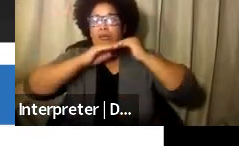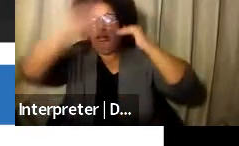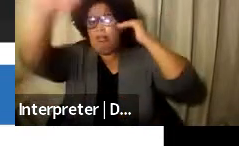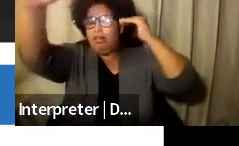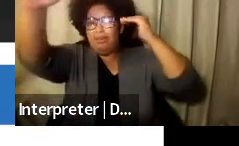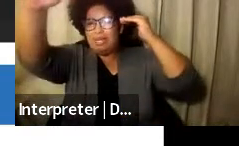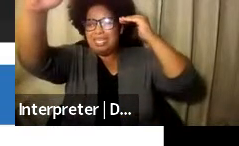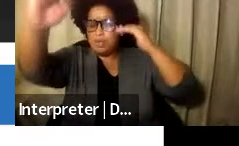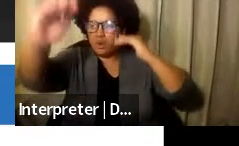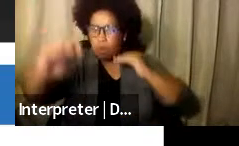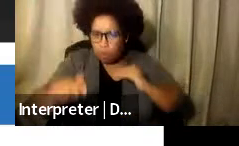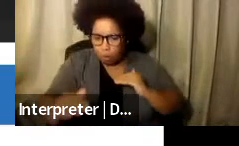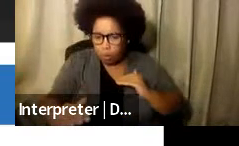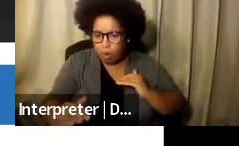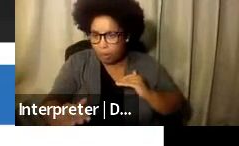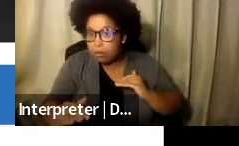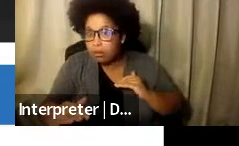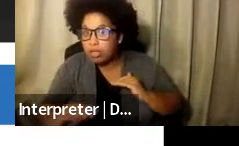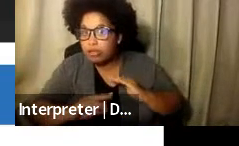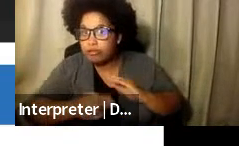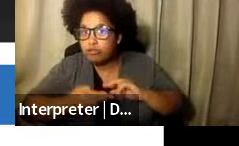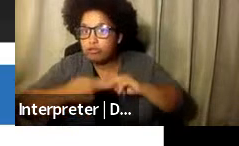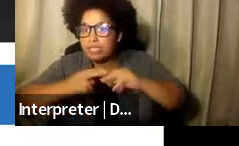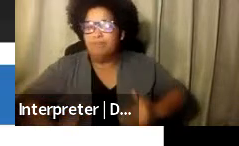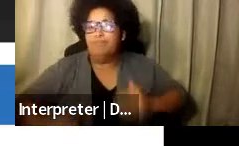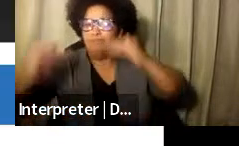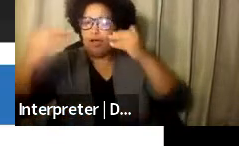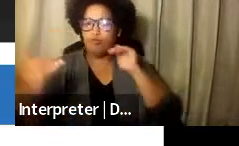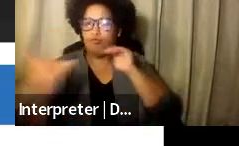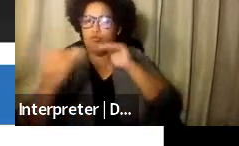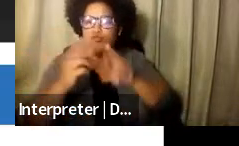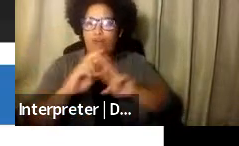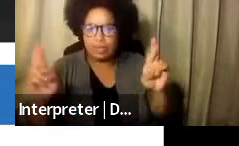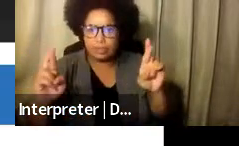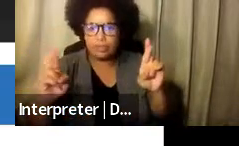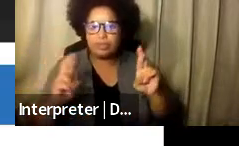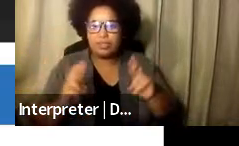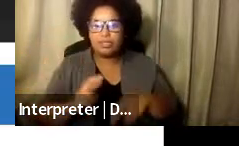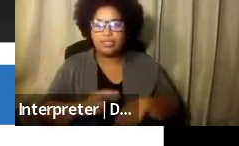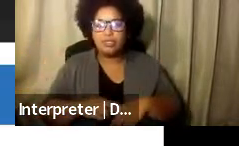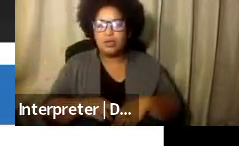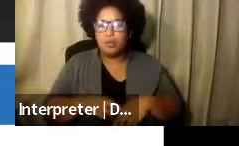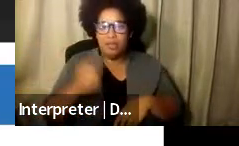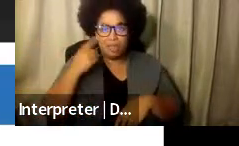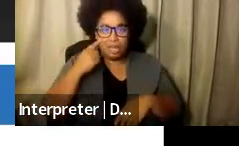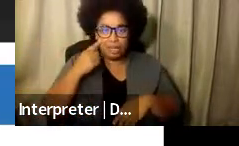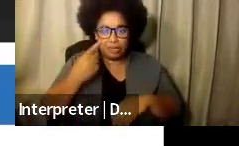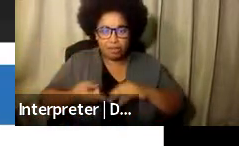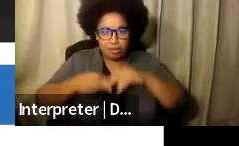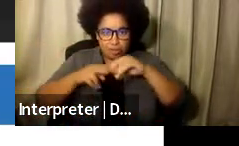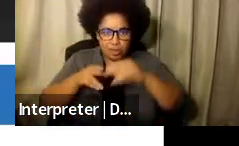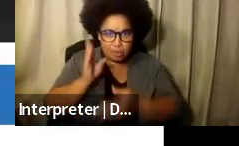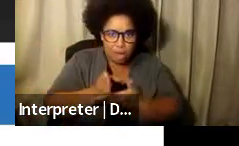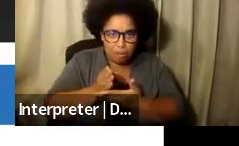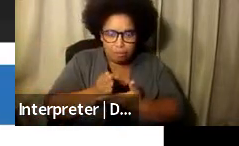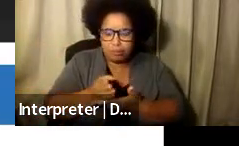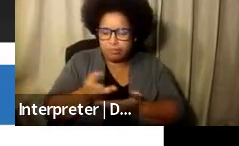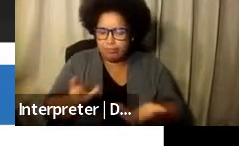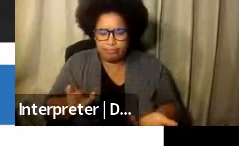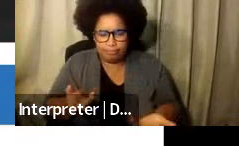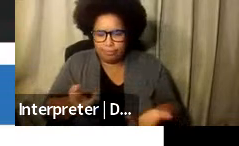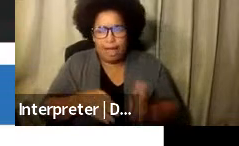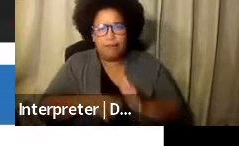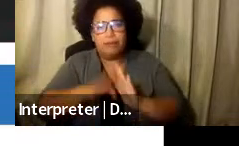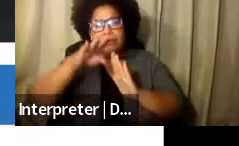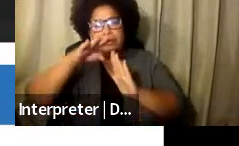consistently, but we do know that we don't think that surges are going to stop happening. And so